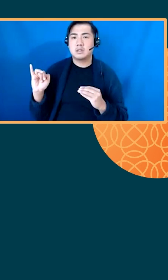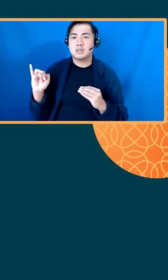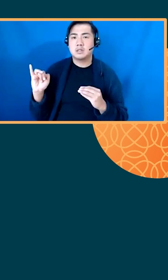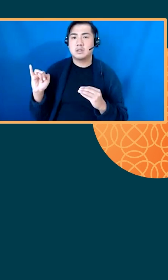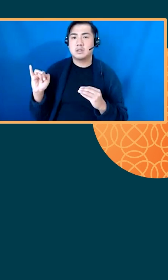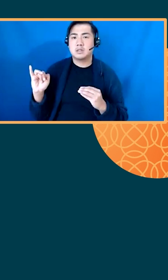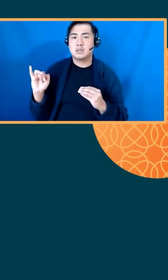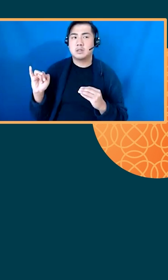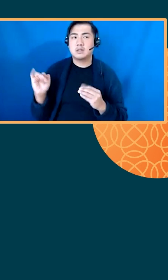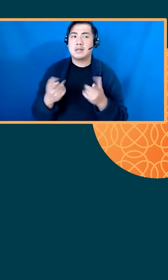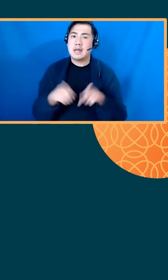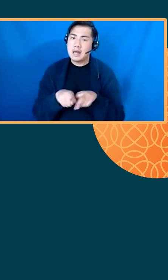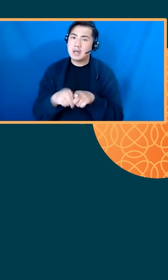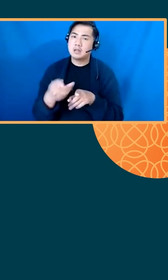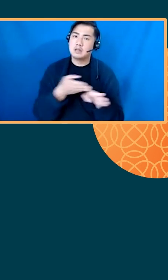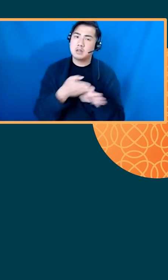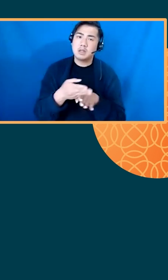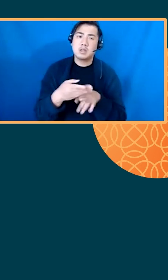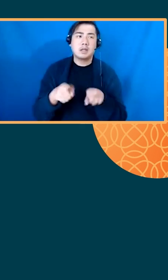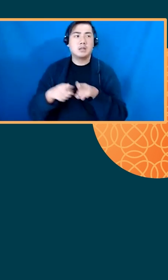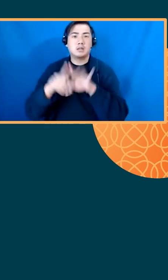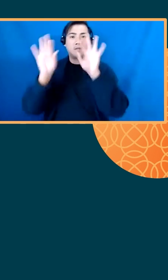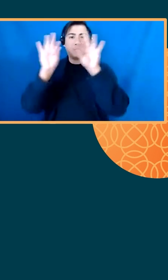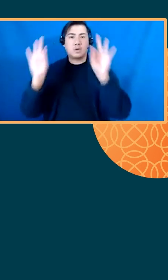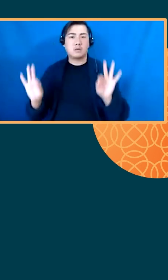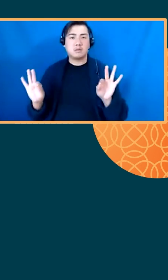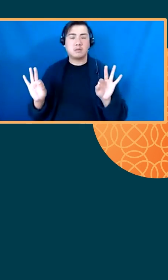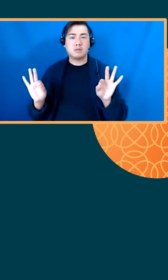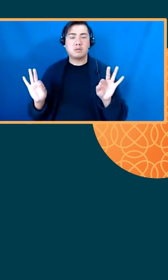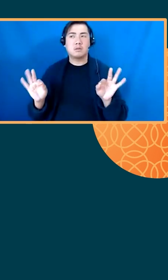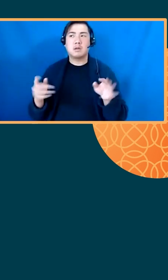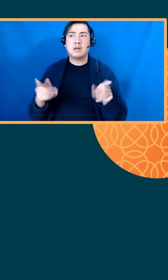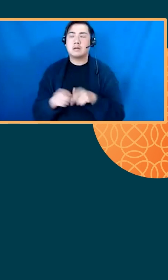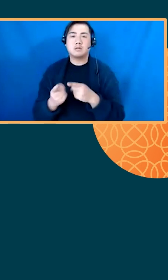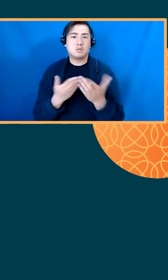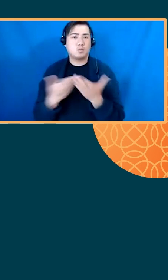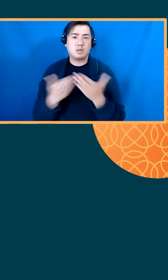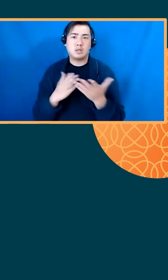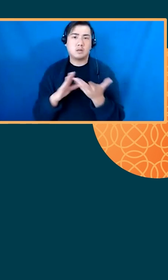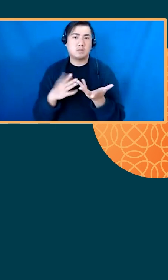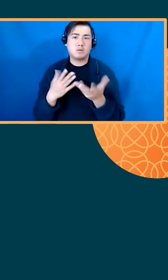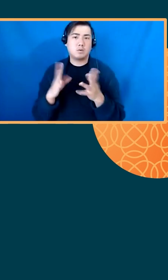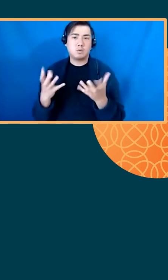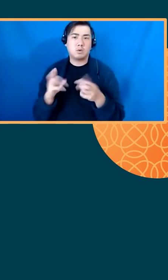a profession, as a framework, as a whatever you want to call it.